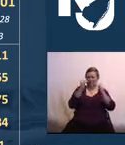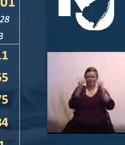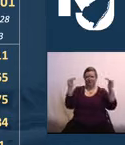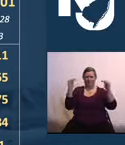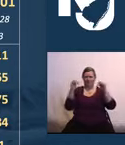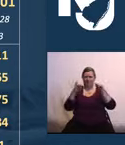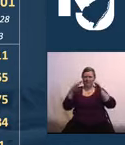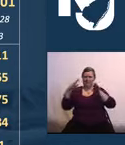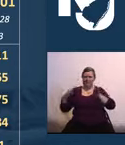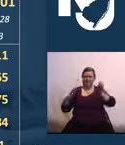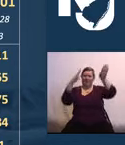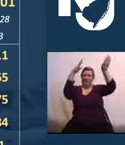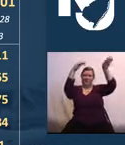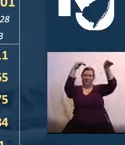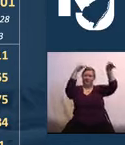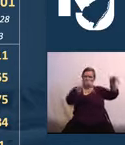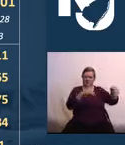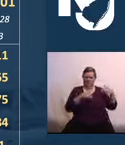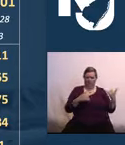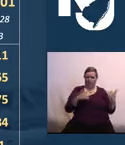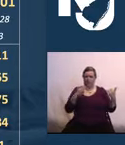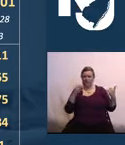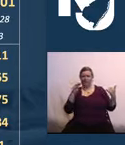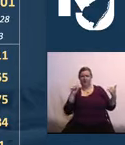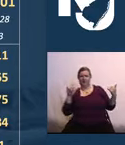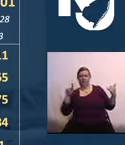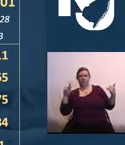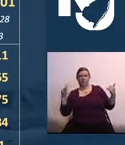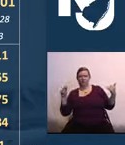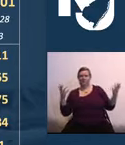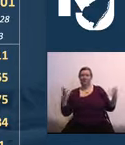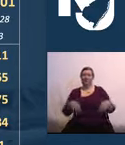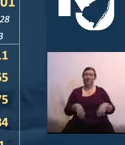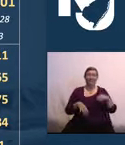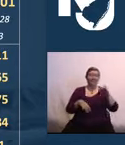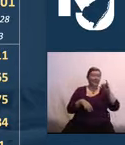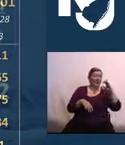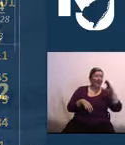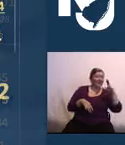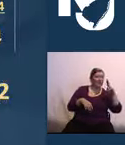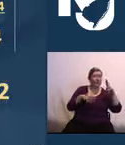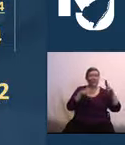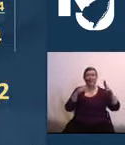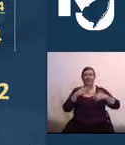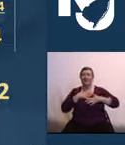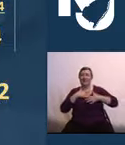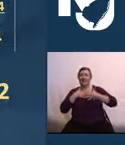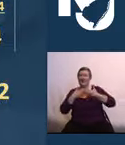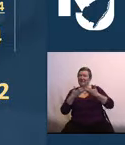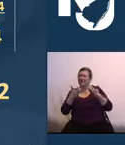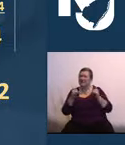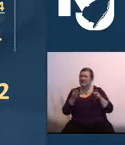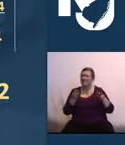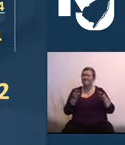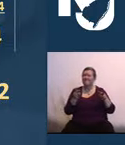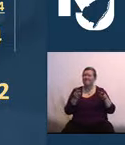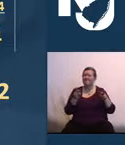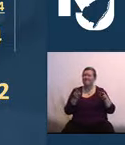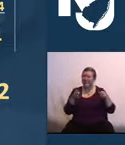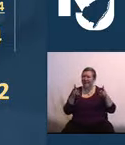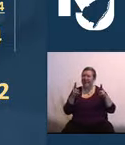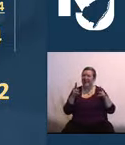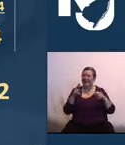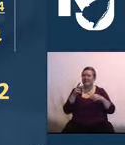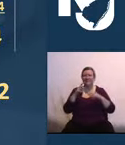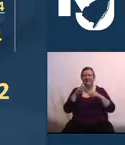concerned about the ICU and ventilator numbers, which are coming down more slowly. And we continue to register significant numbers